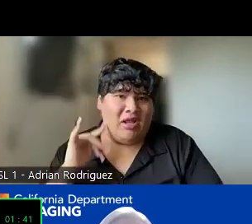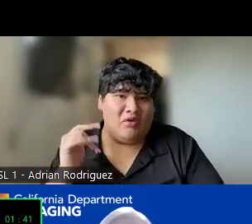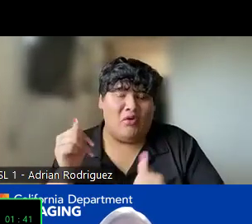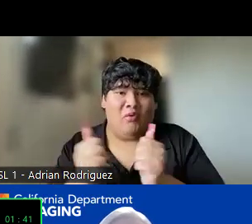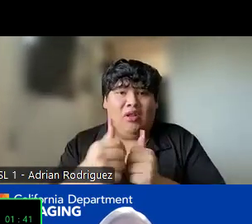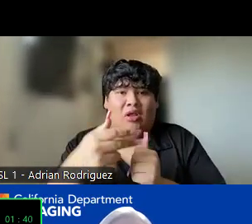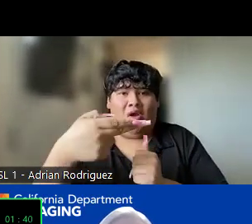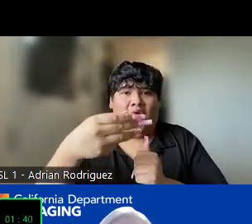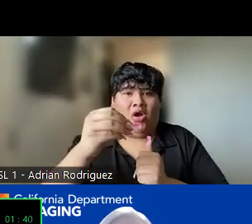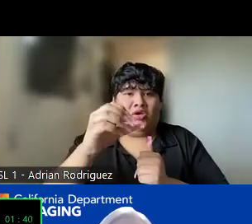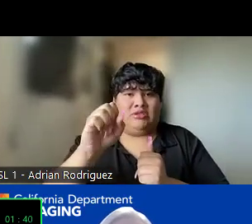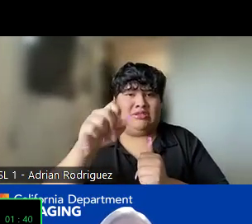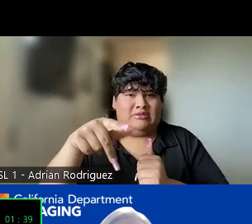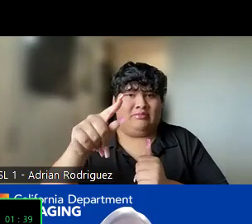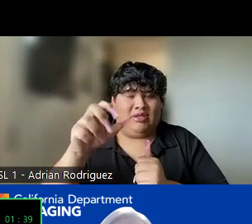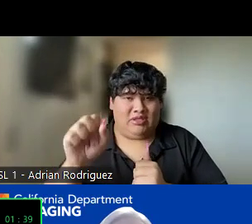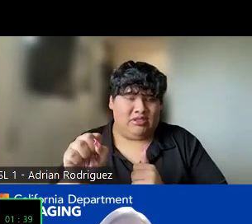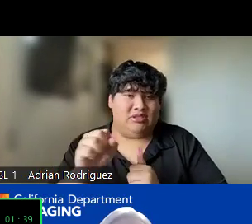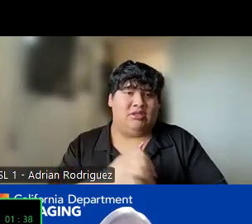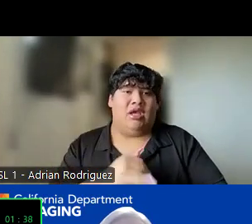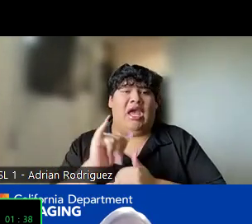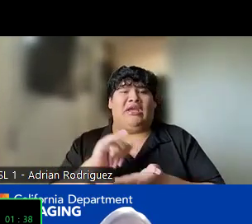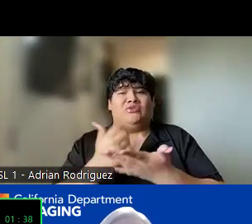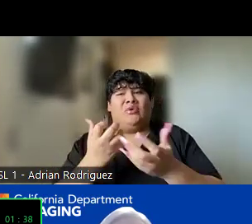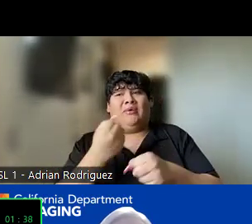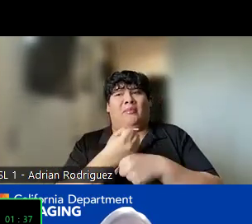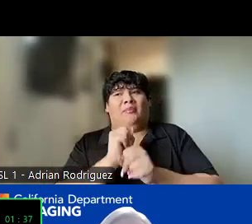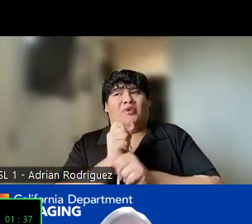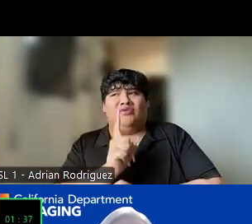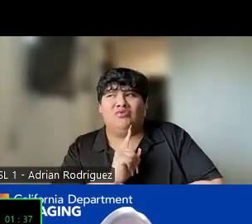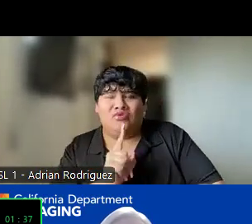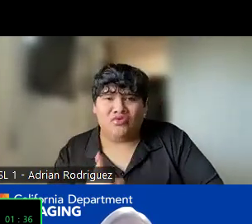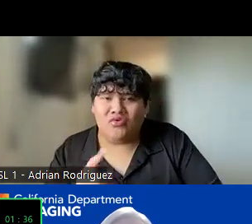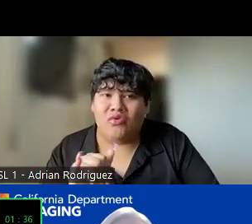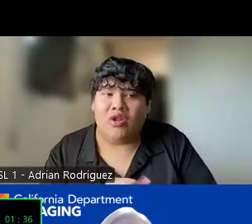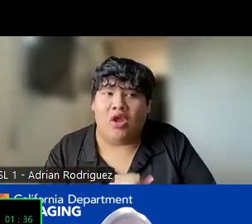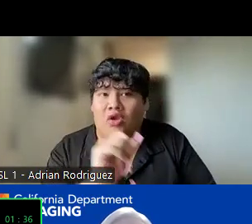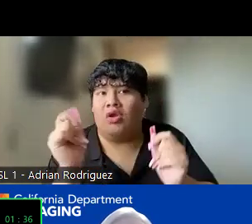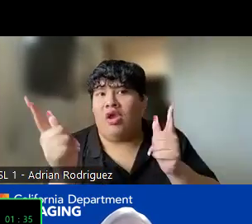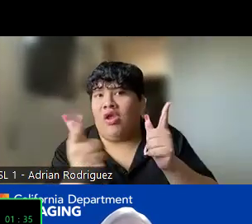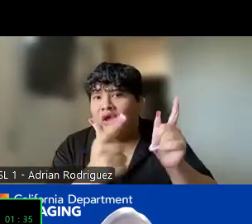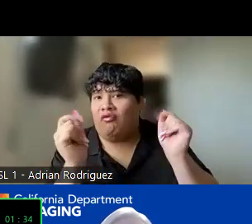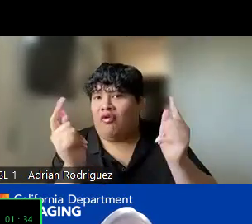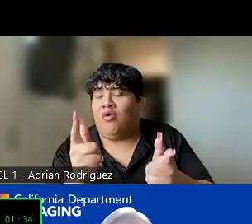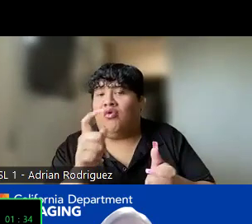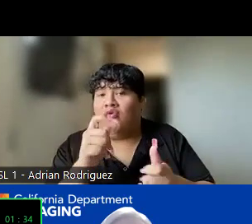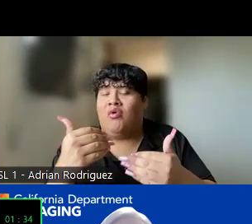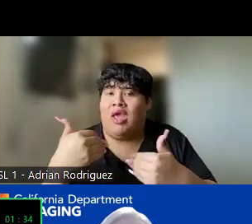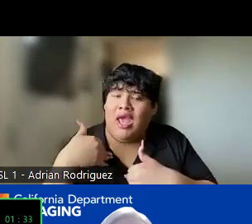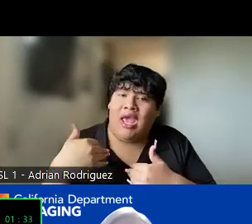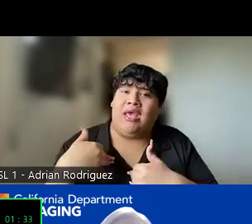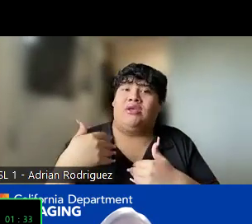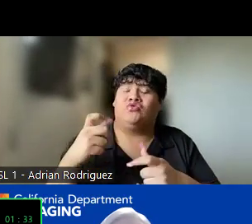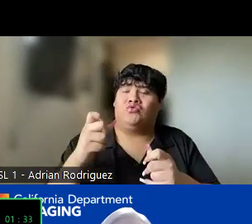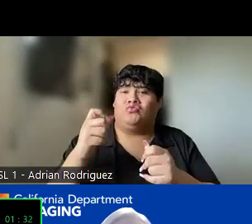hospice. So I just want to make sure that everyone who has an ability to